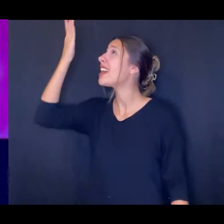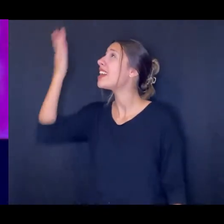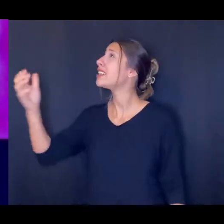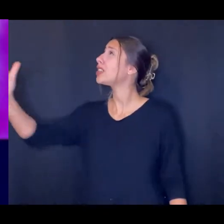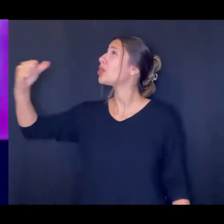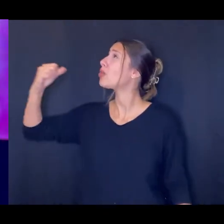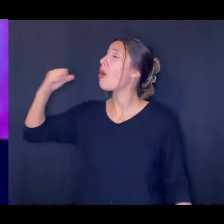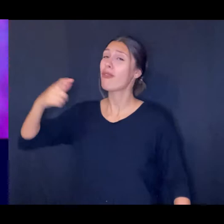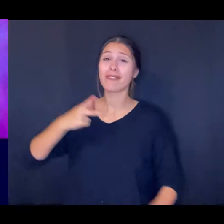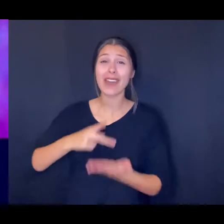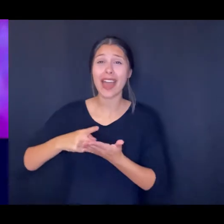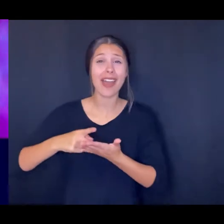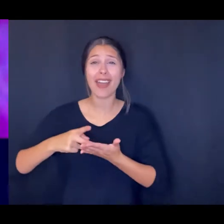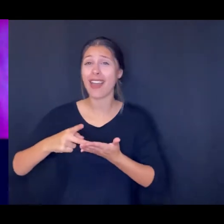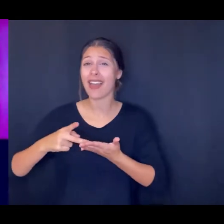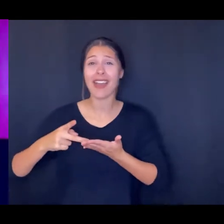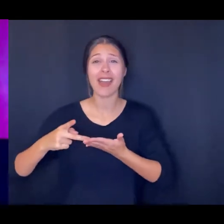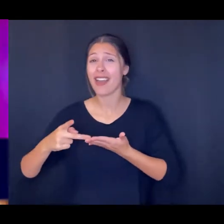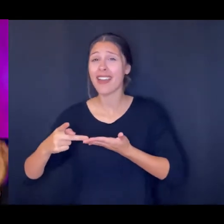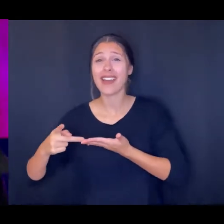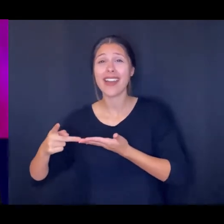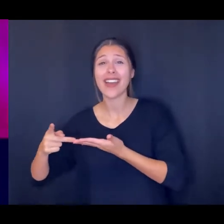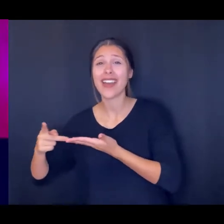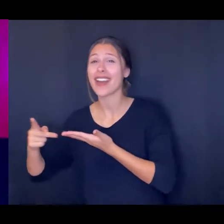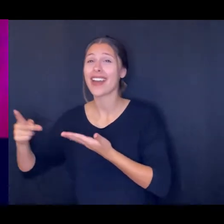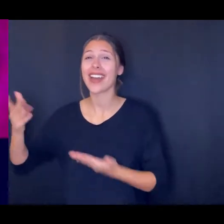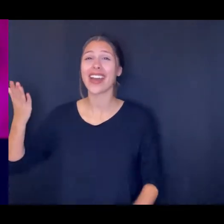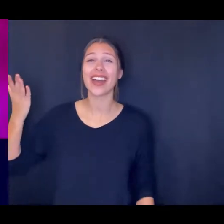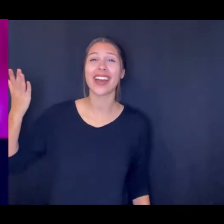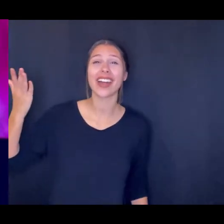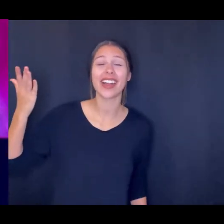won't. No, he won't. He won't